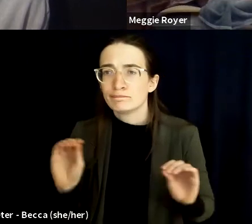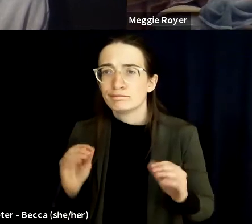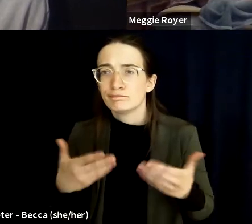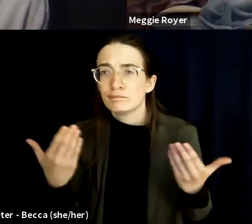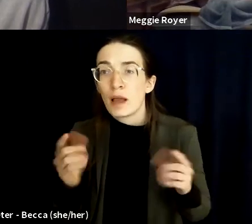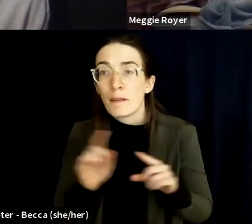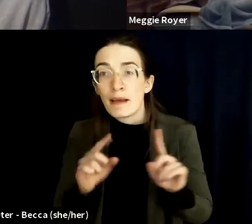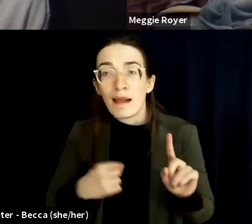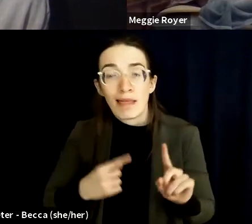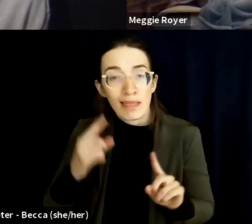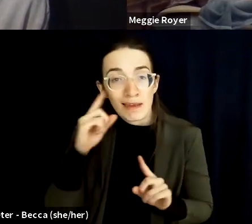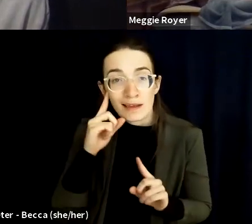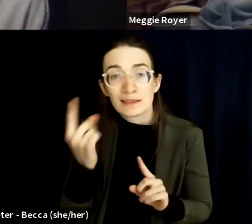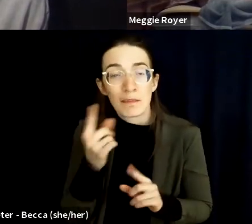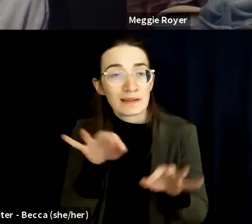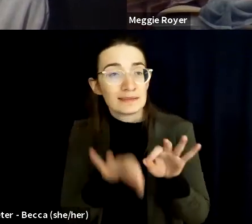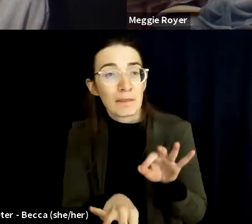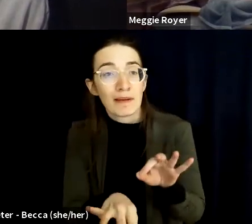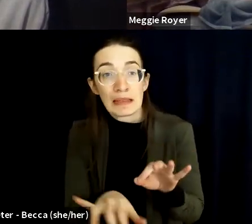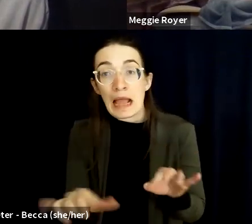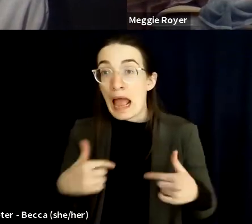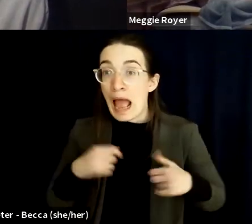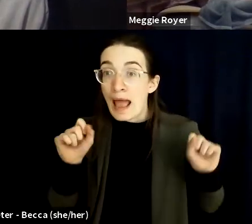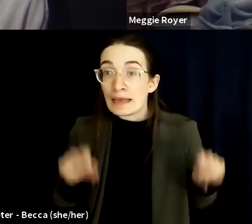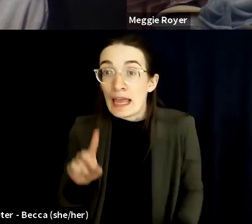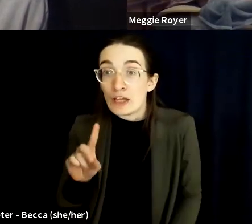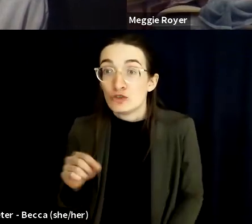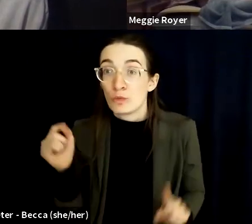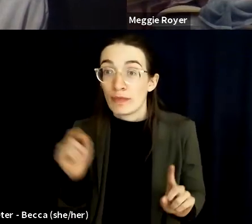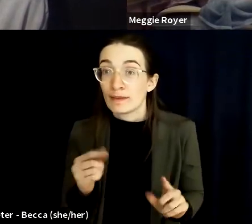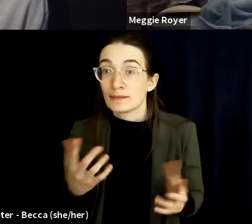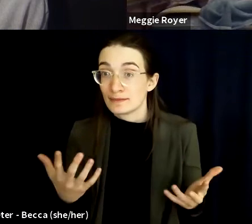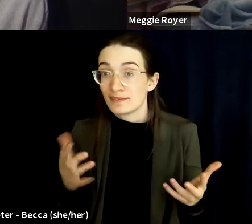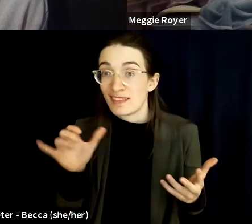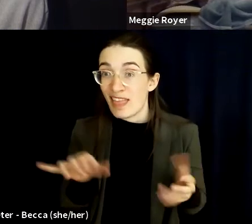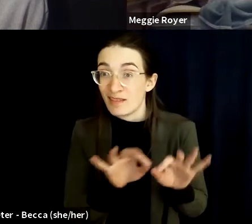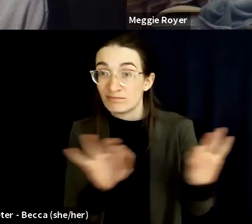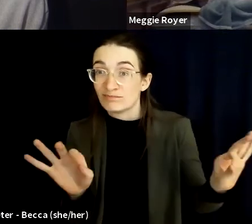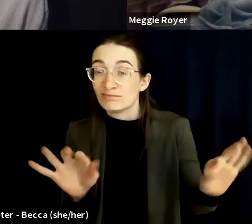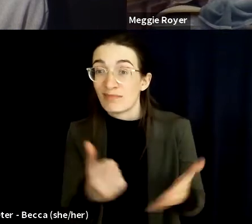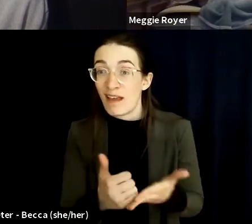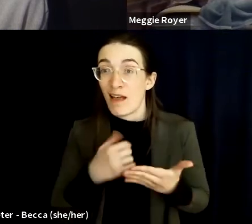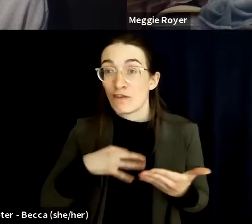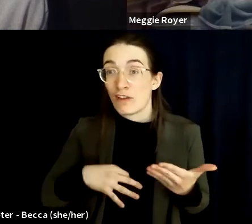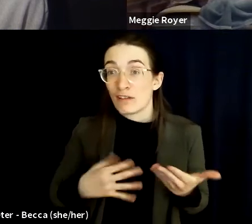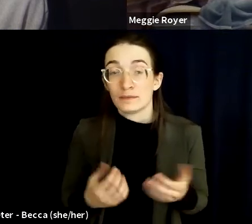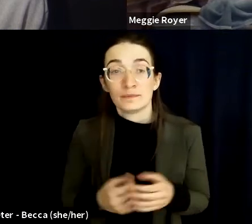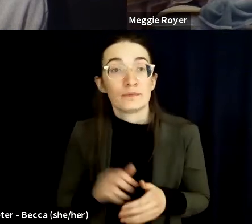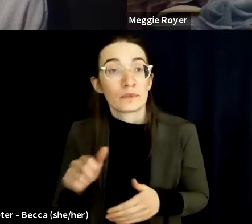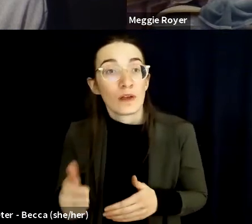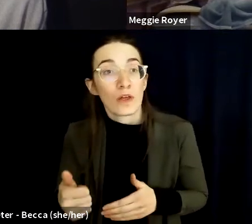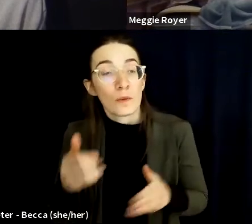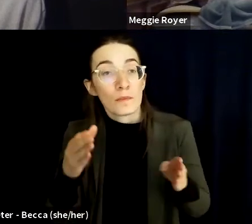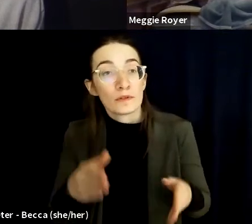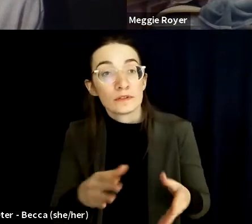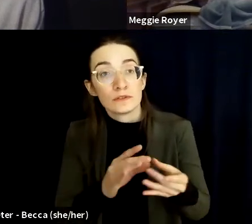that even something really simple, like I can do this, that's actually really helpful for me. Someone shared, I can be